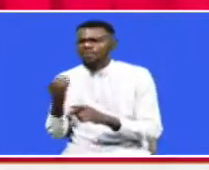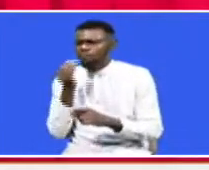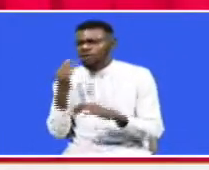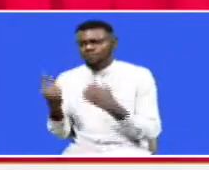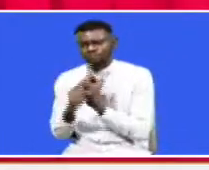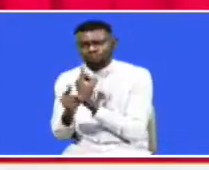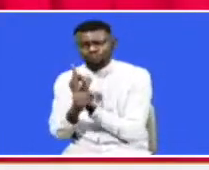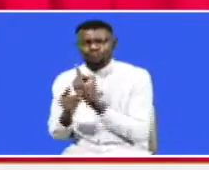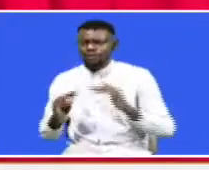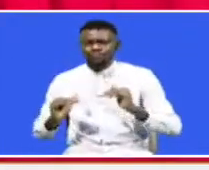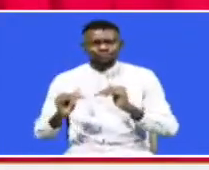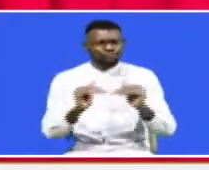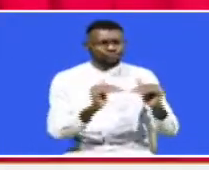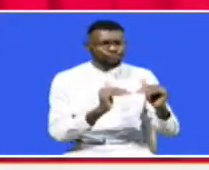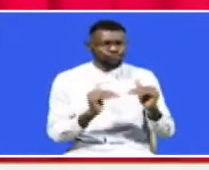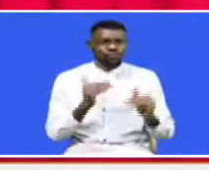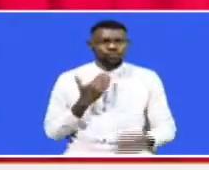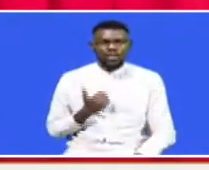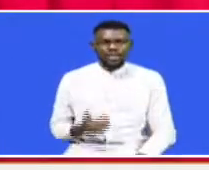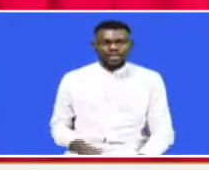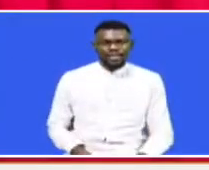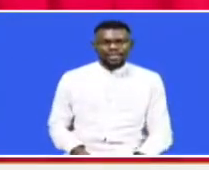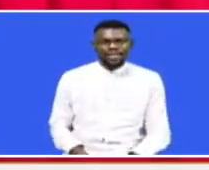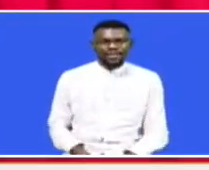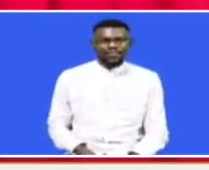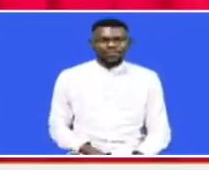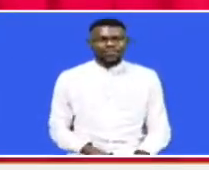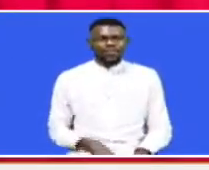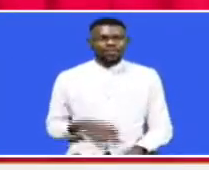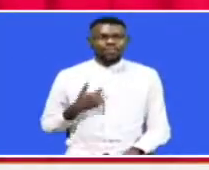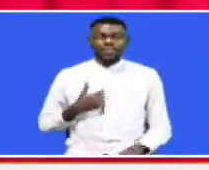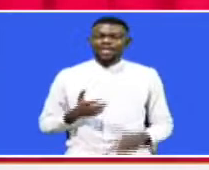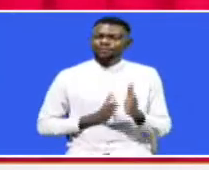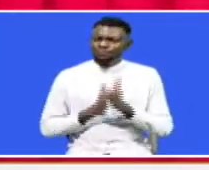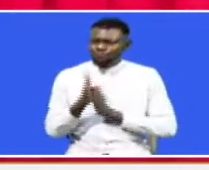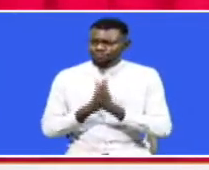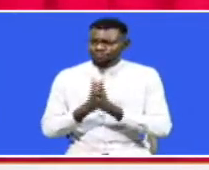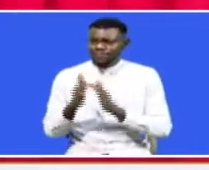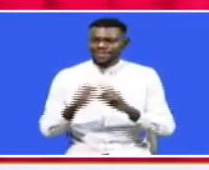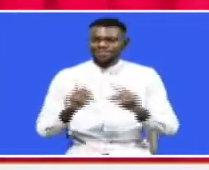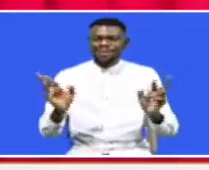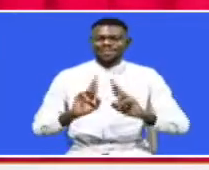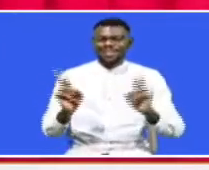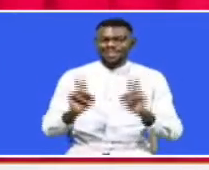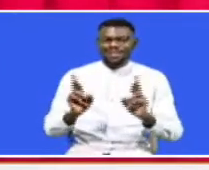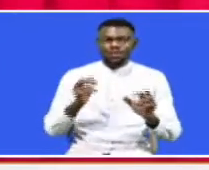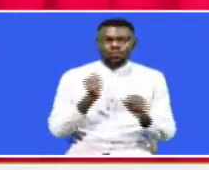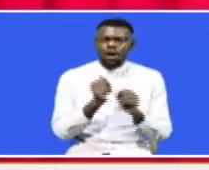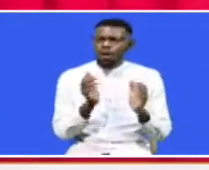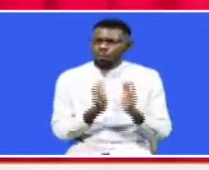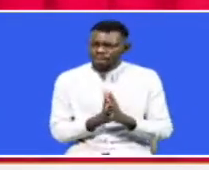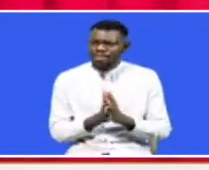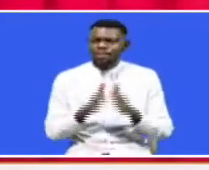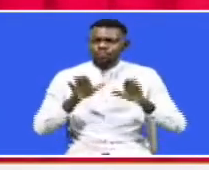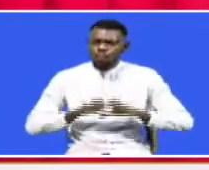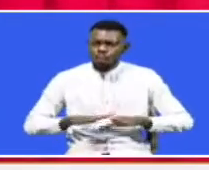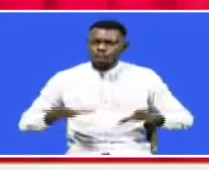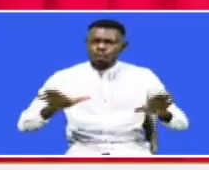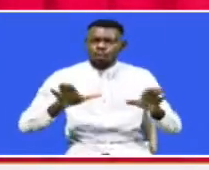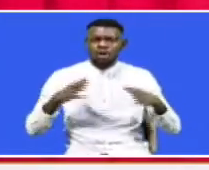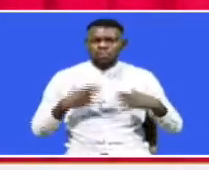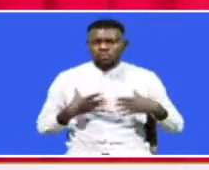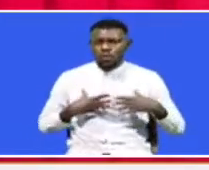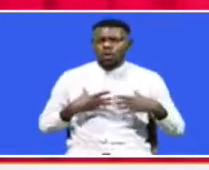I am willing and ready to work with everyone to